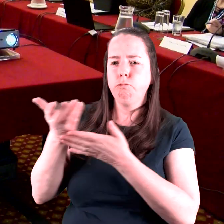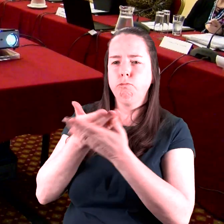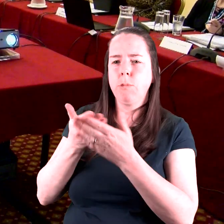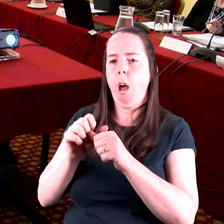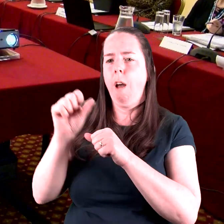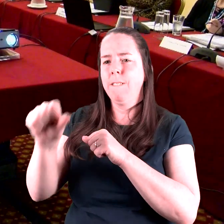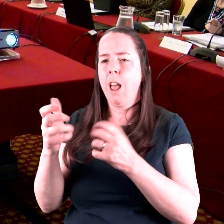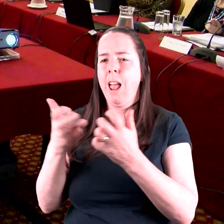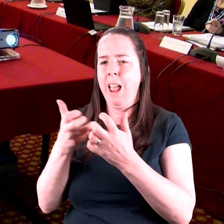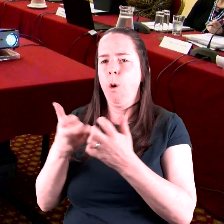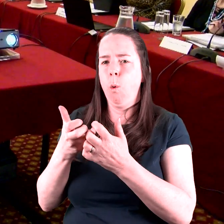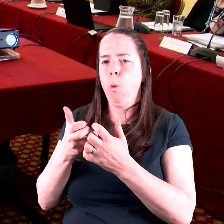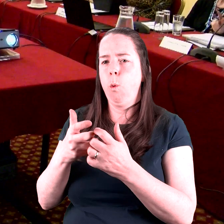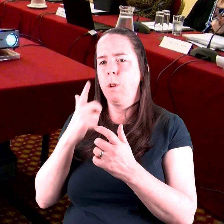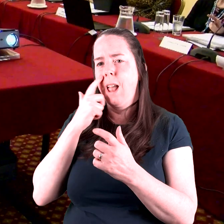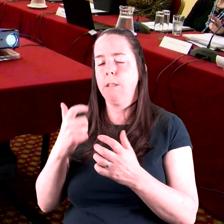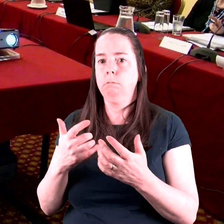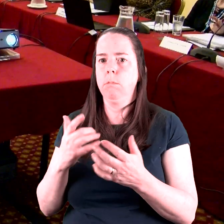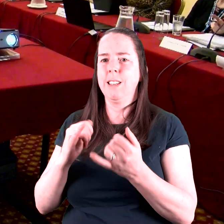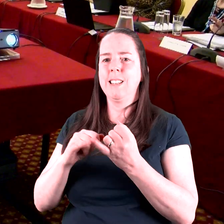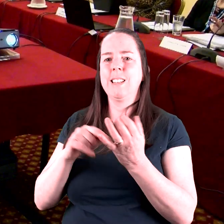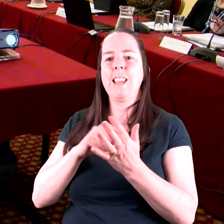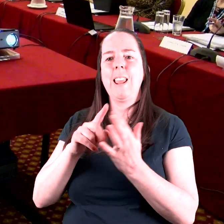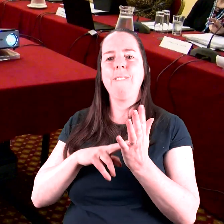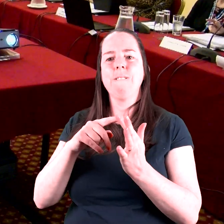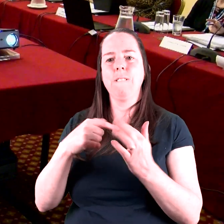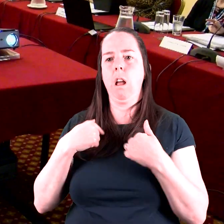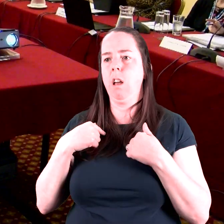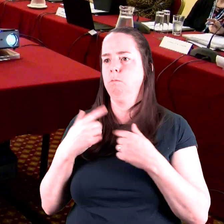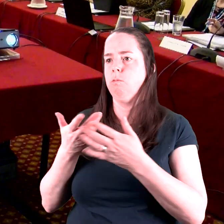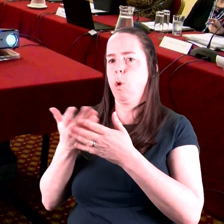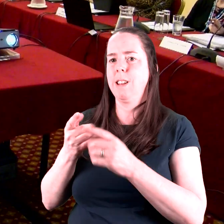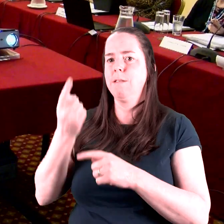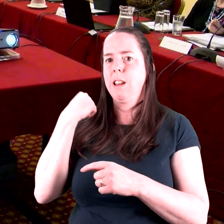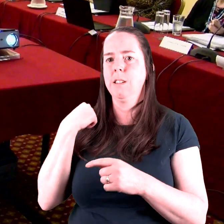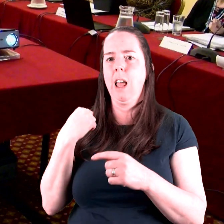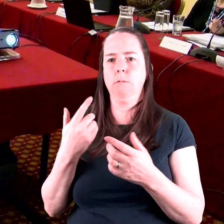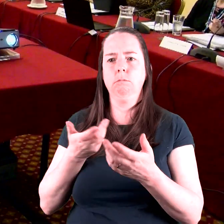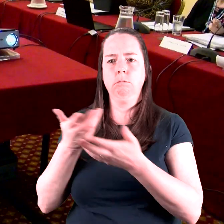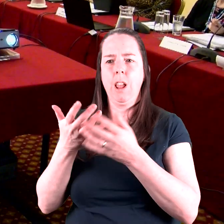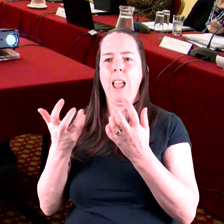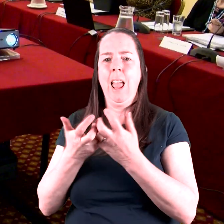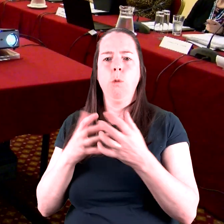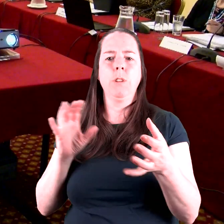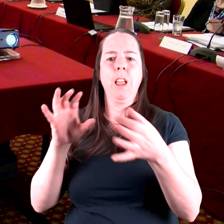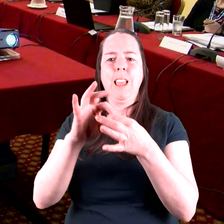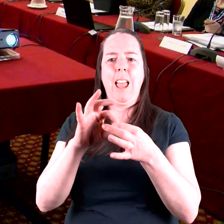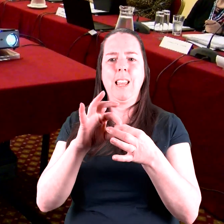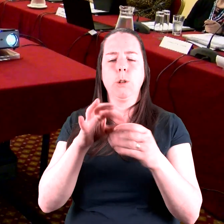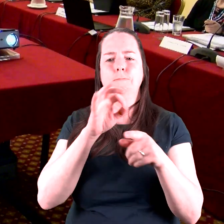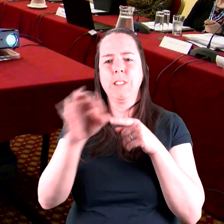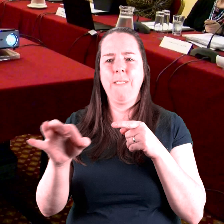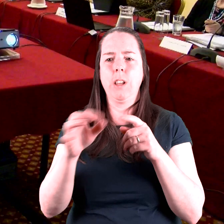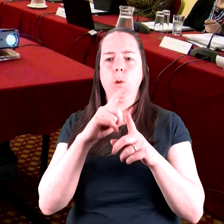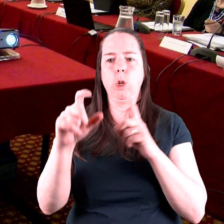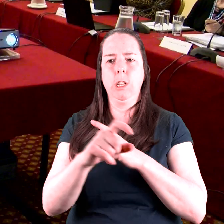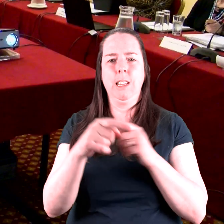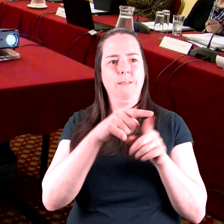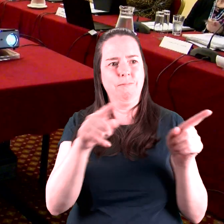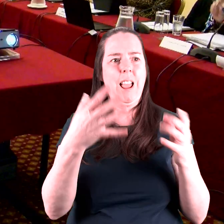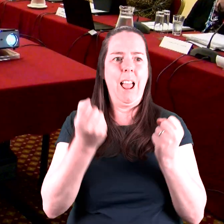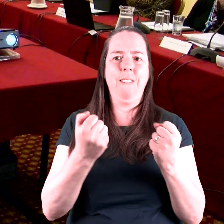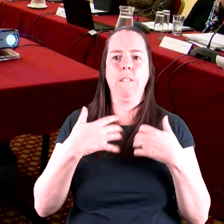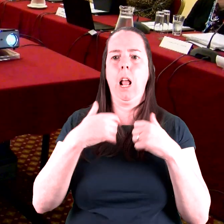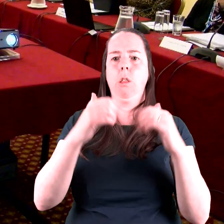we talk afterwards about how we do it. I mean, Steve and I were actually talking yesterday, weren't we? And we were talking about how we engage, particularly communities who experience